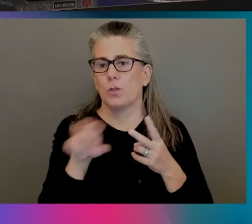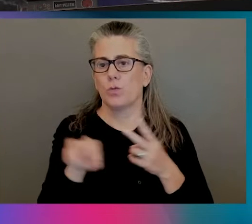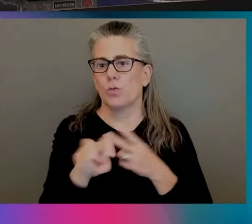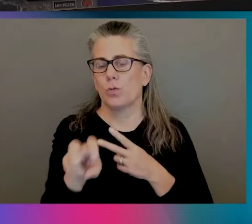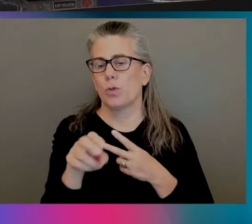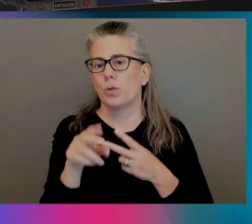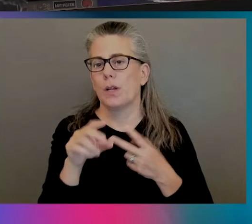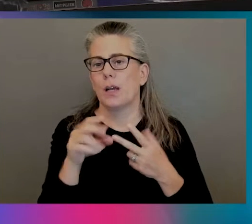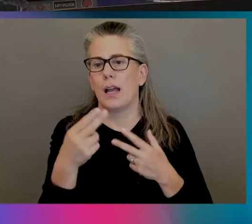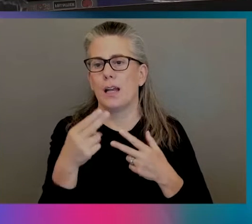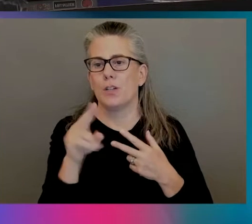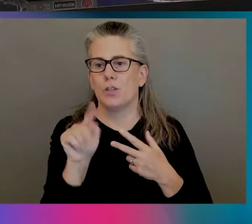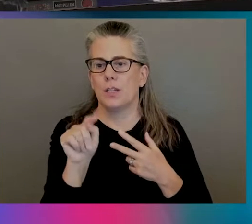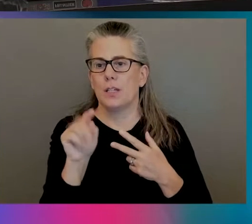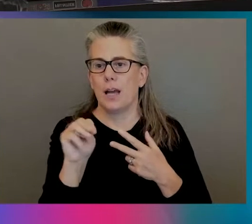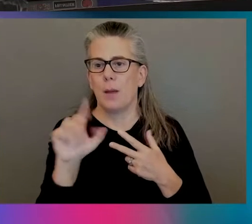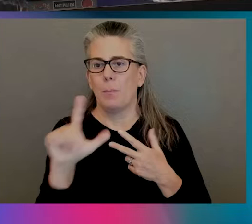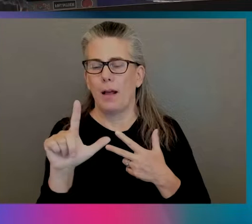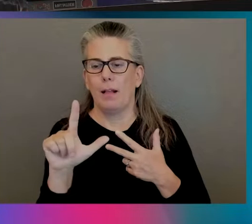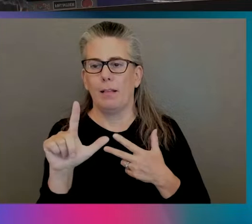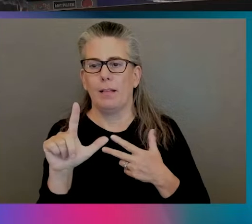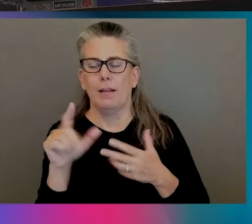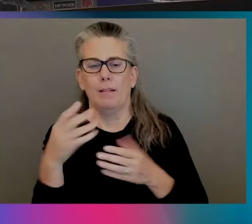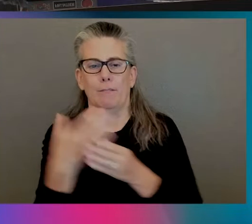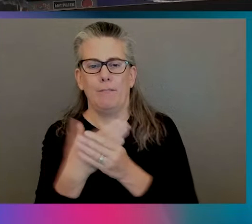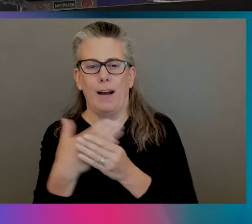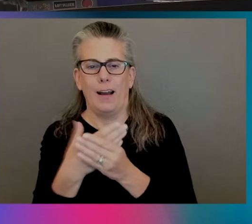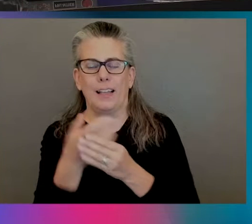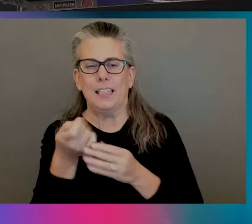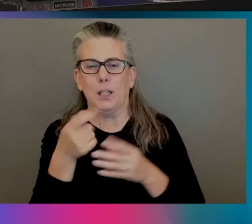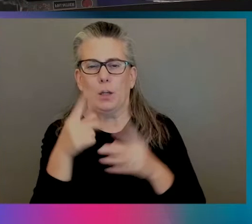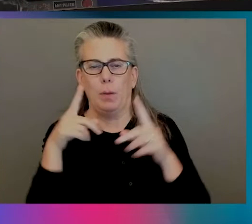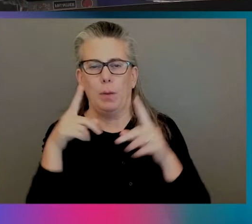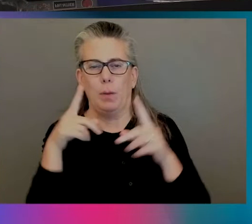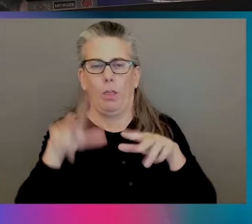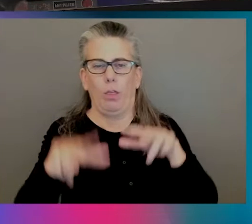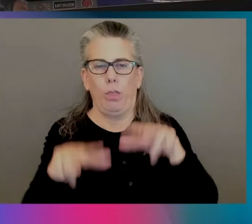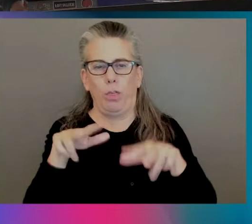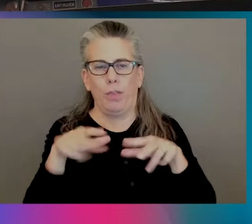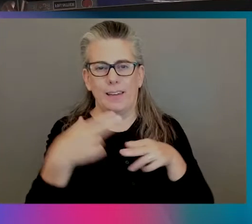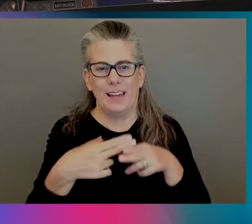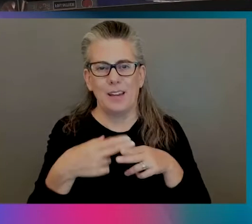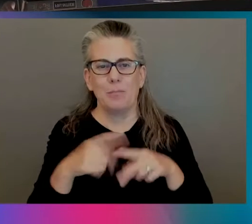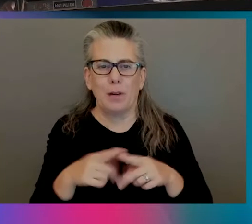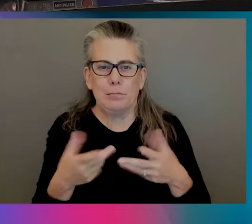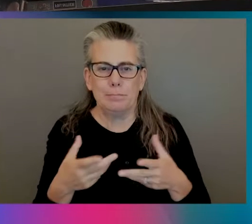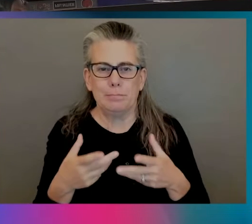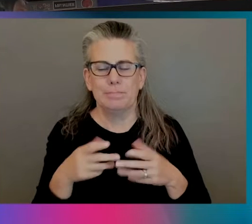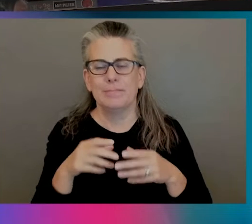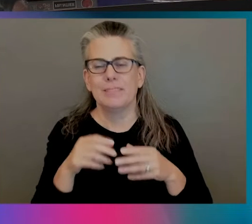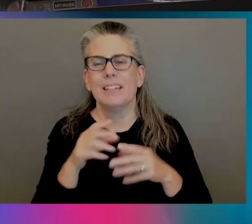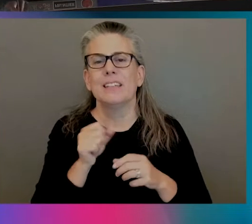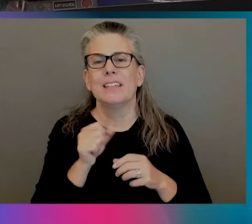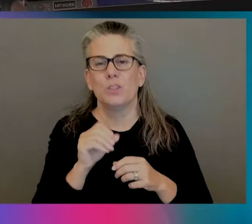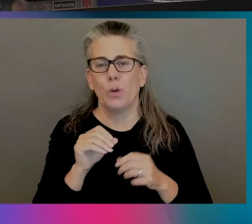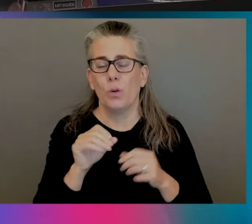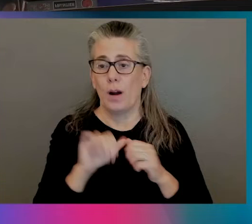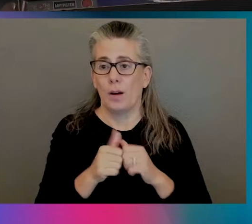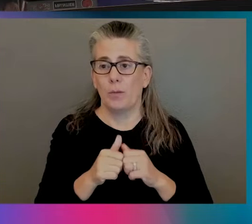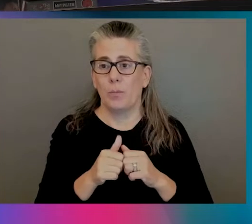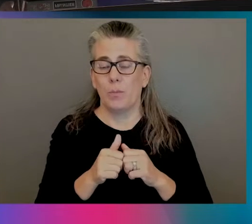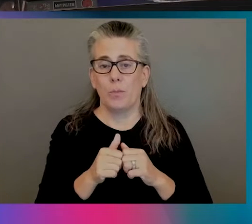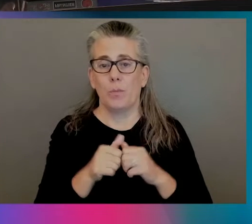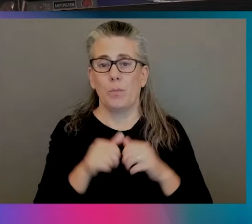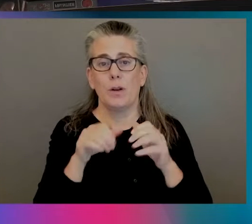name, but I tried to be a little bit descriptive there. As well as the template.yaml file, which actually includes all of